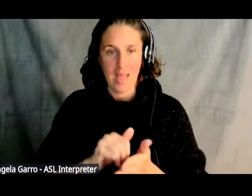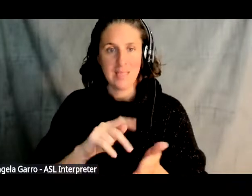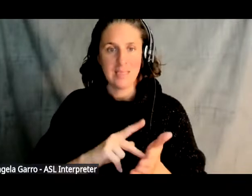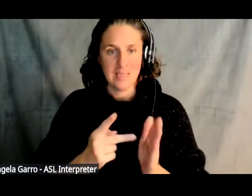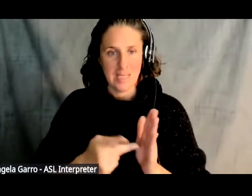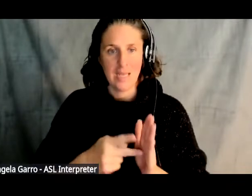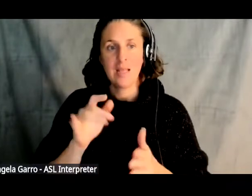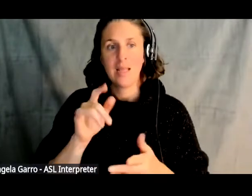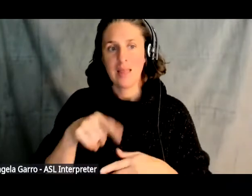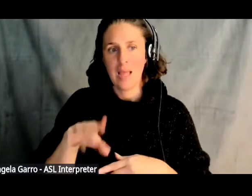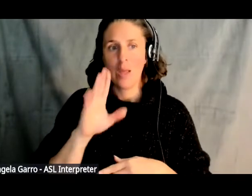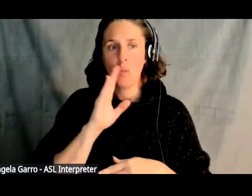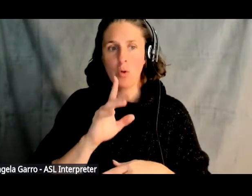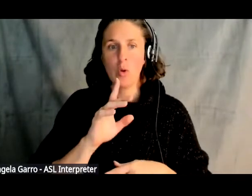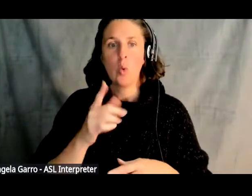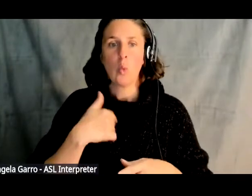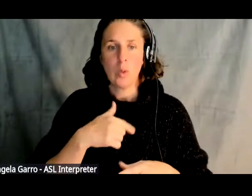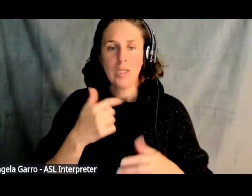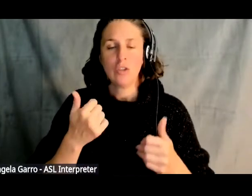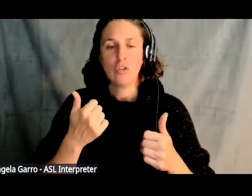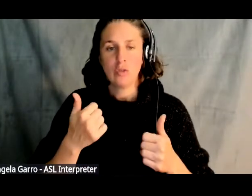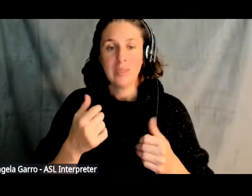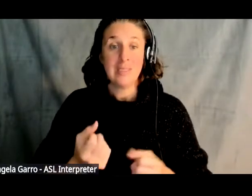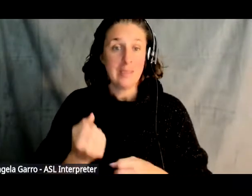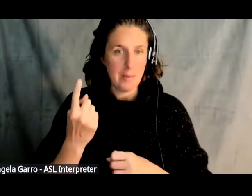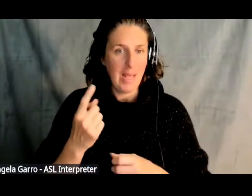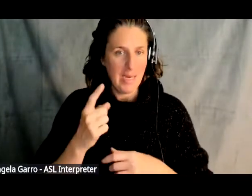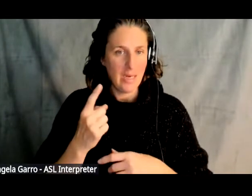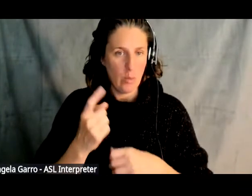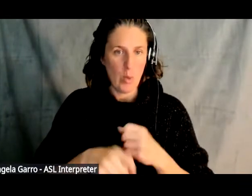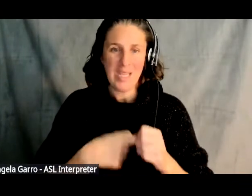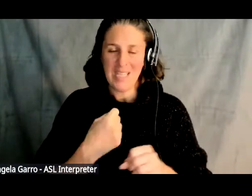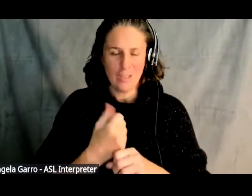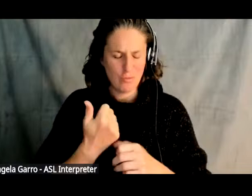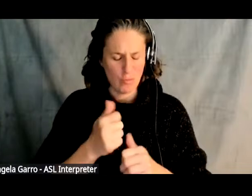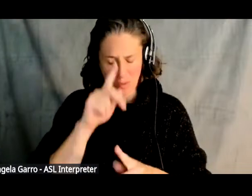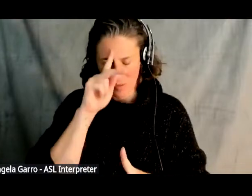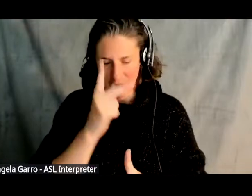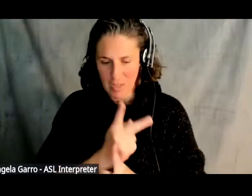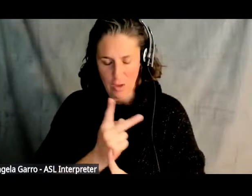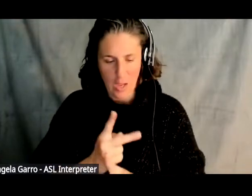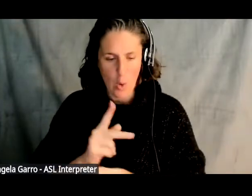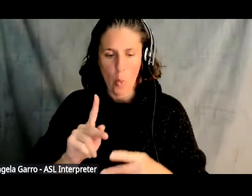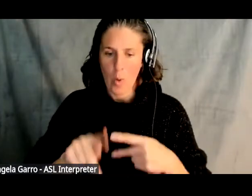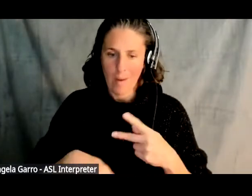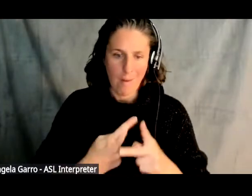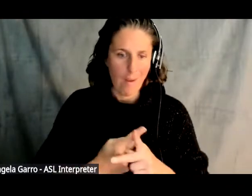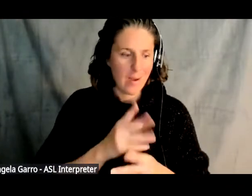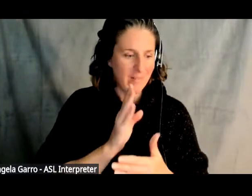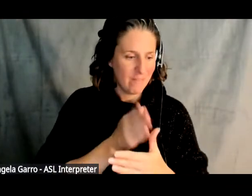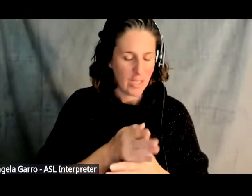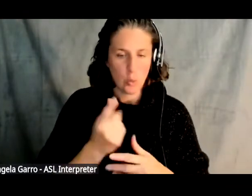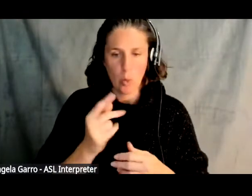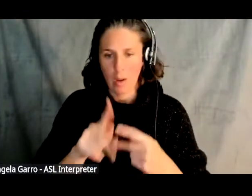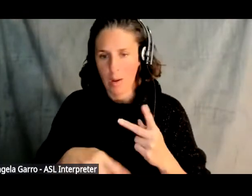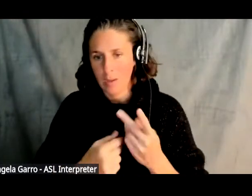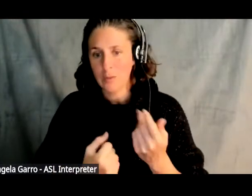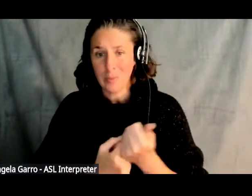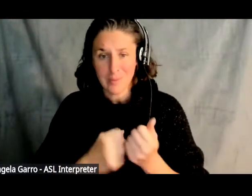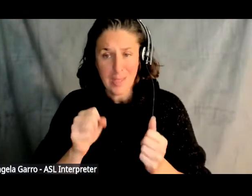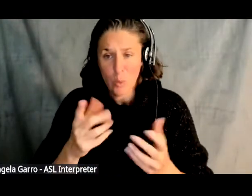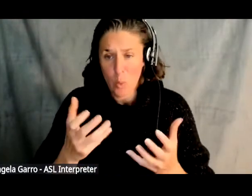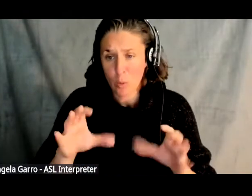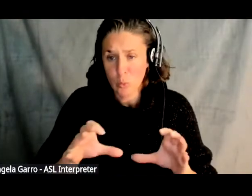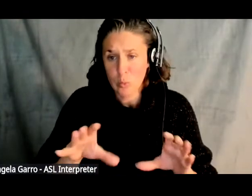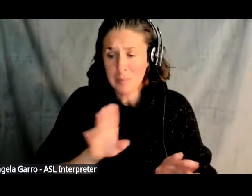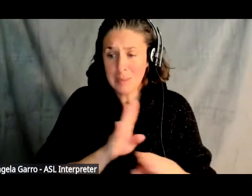actually, we're trying to, so we're going to spend a year for the next year figuring out like what kinds of interventions, what kinds of supports. Because if you want to do business, it's great to sort